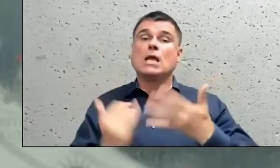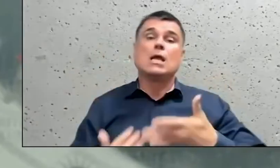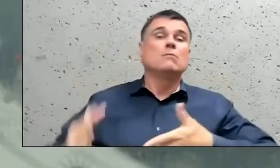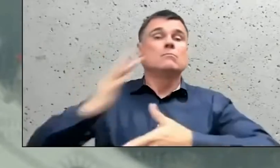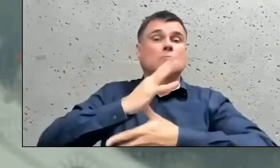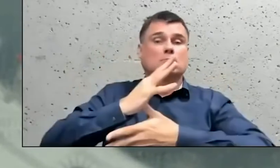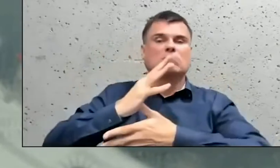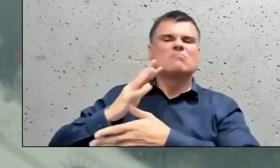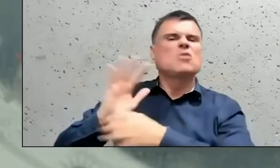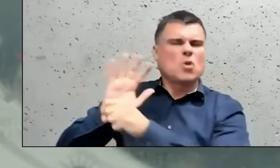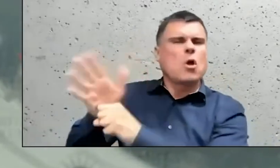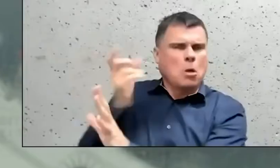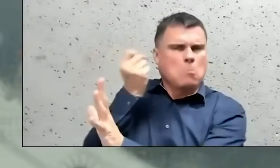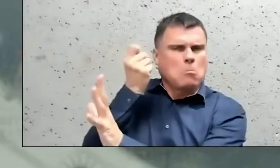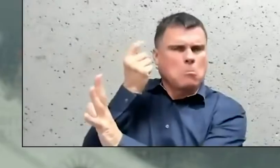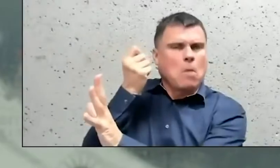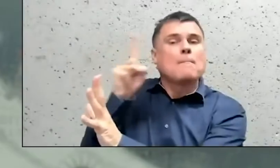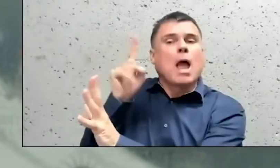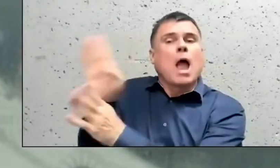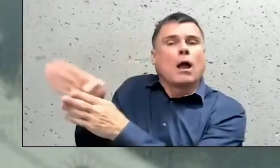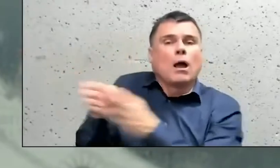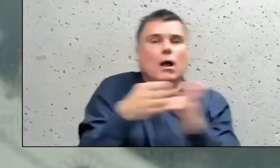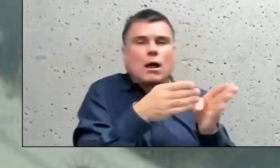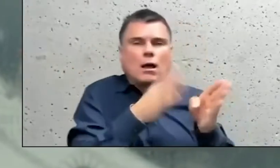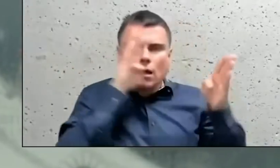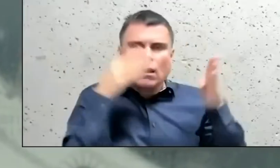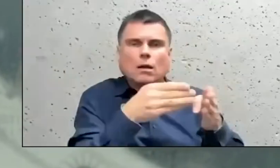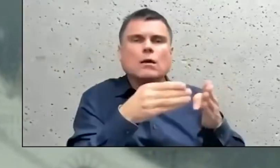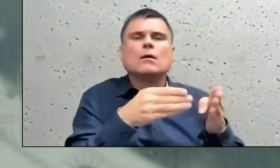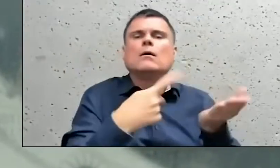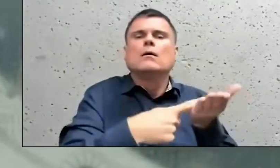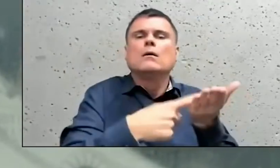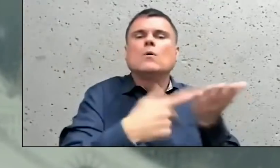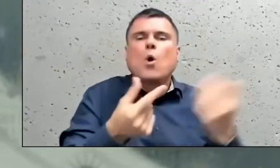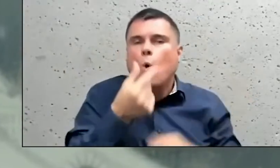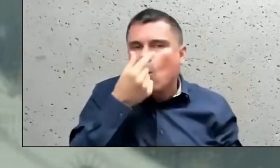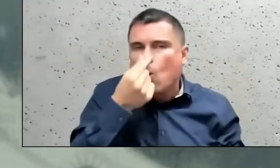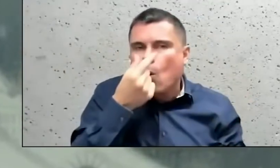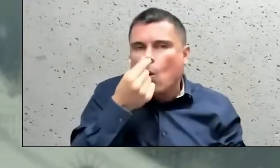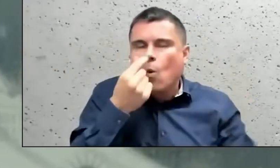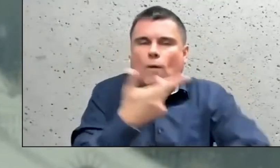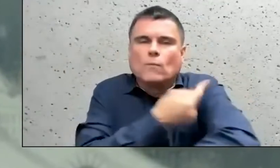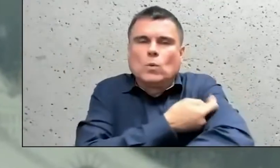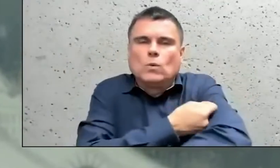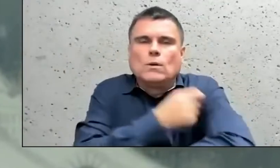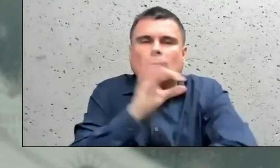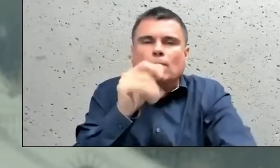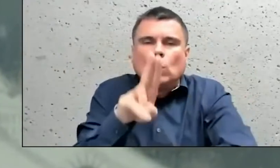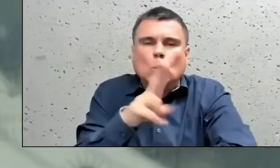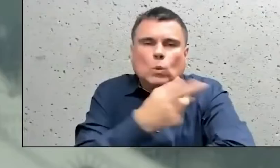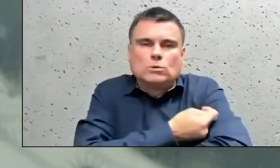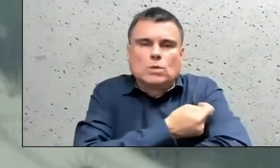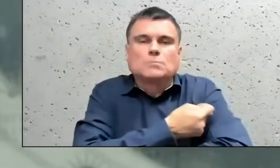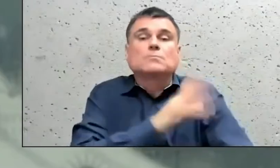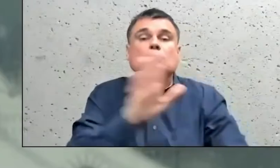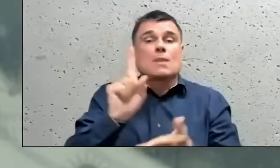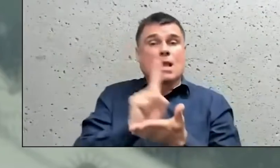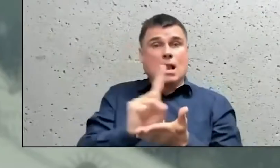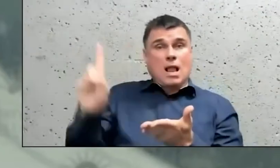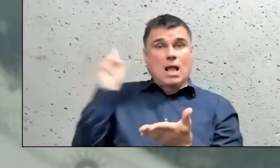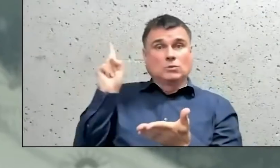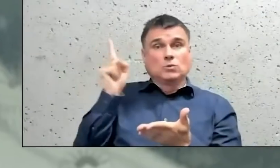by speaking about influenza for a moment. As I mentioned last week, we've started to see a small number